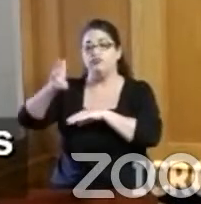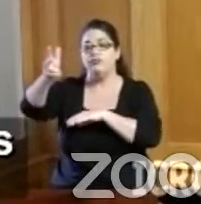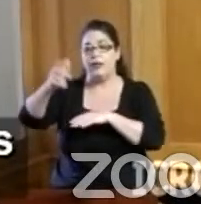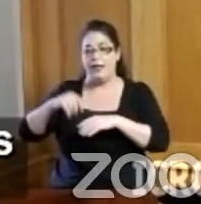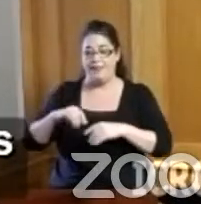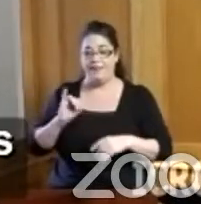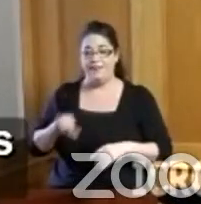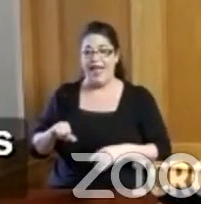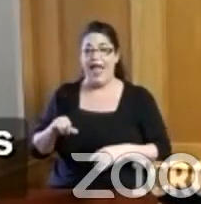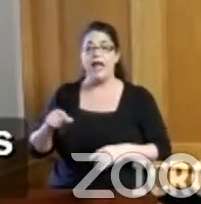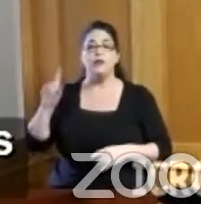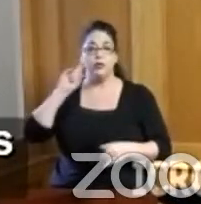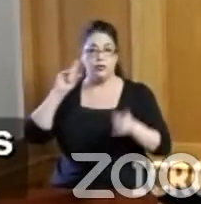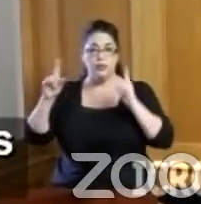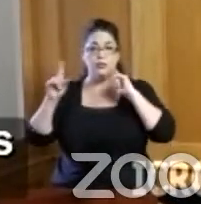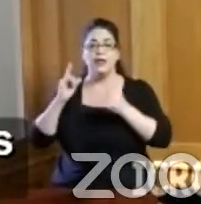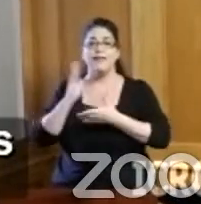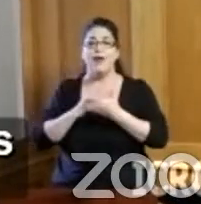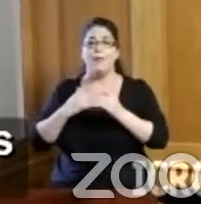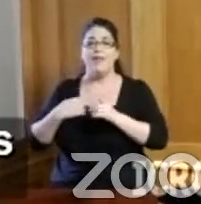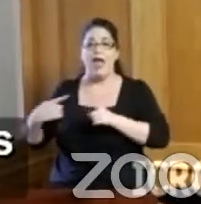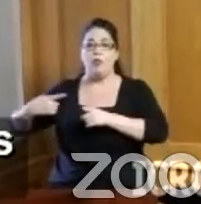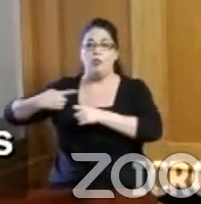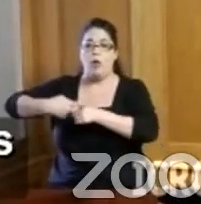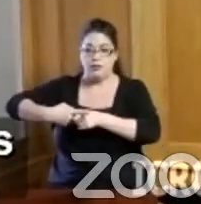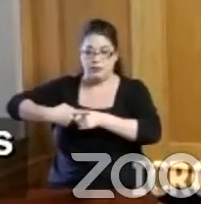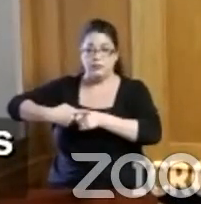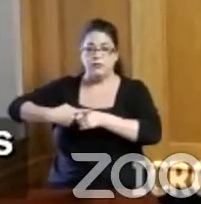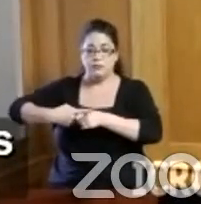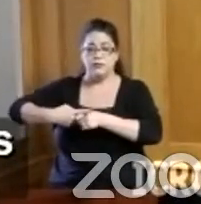that we've received through the process about that crossing